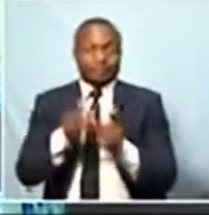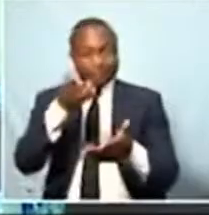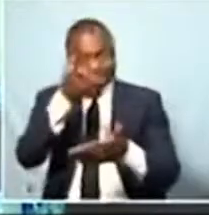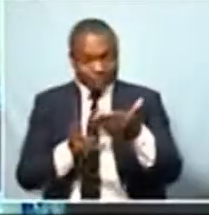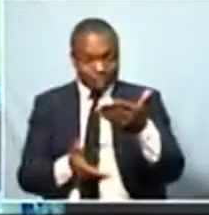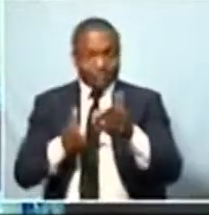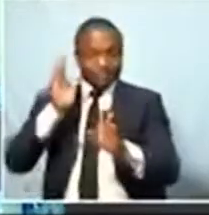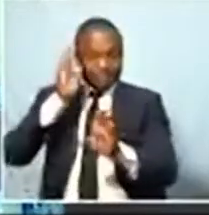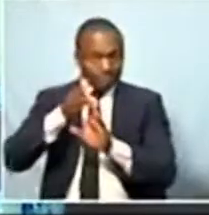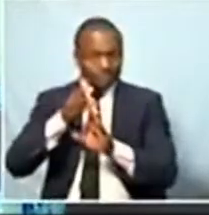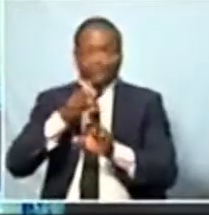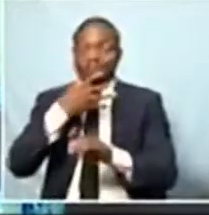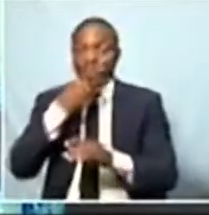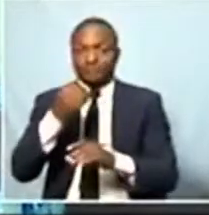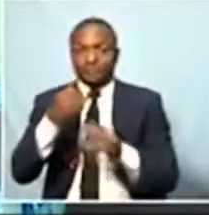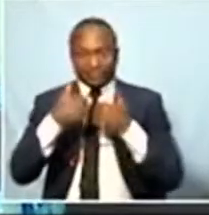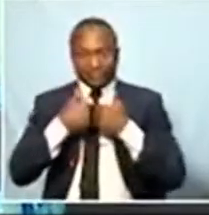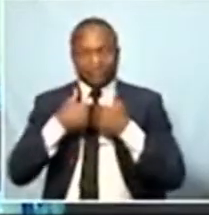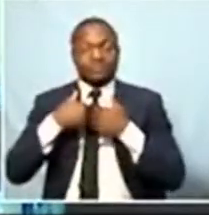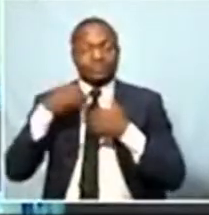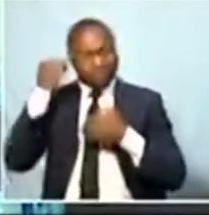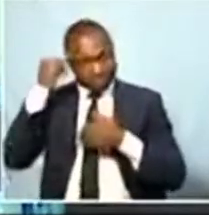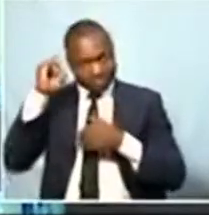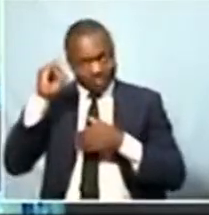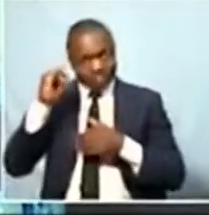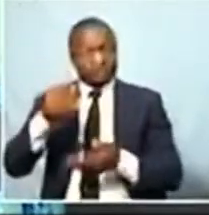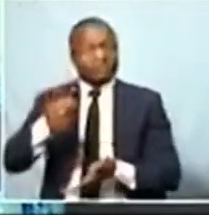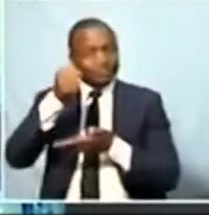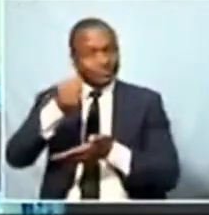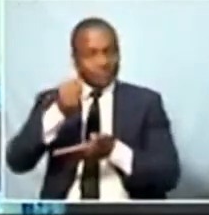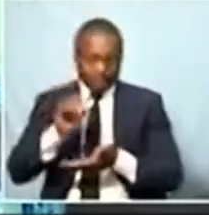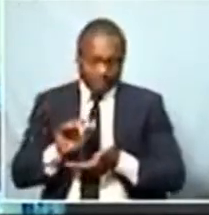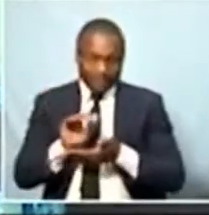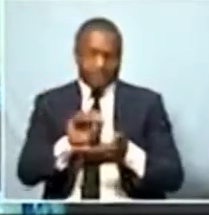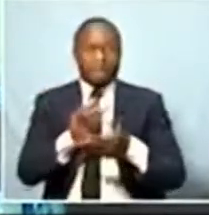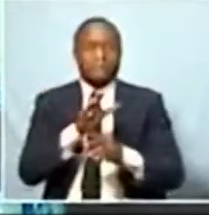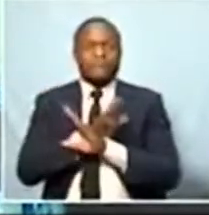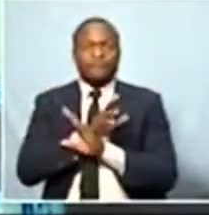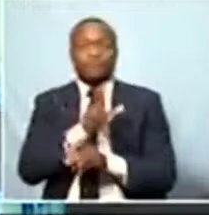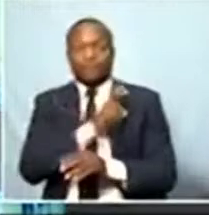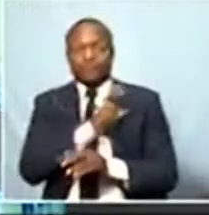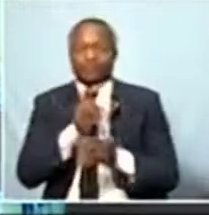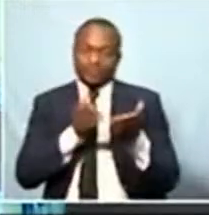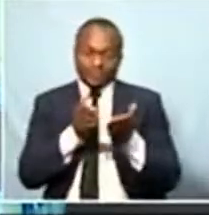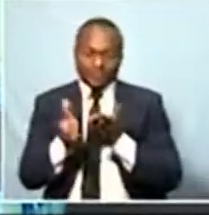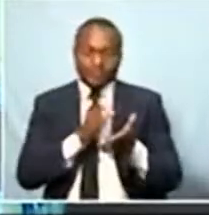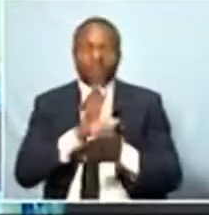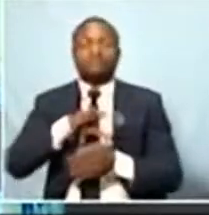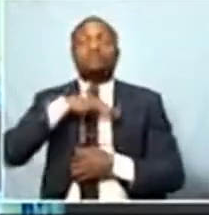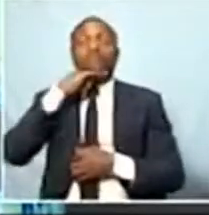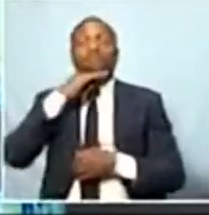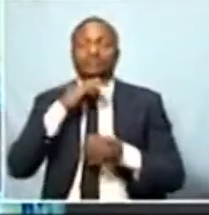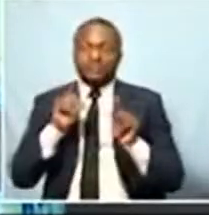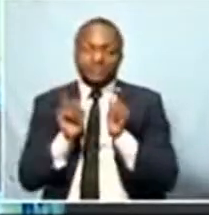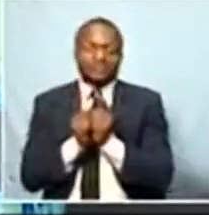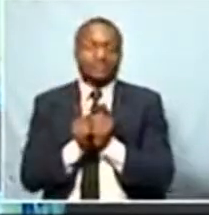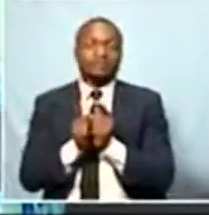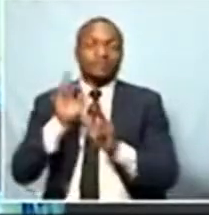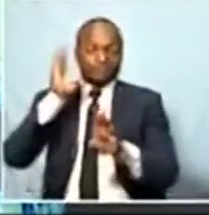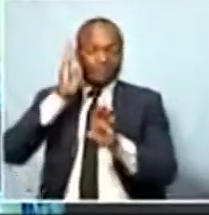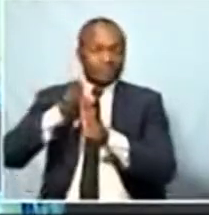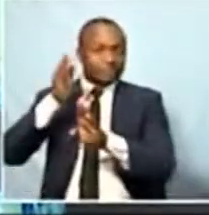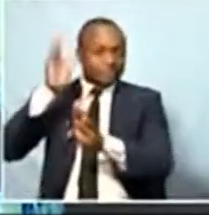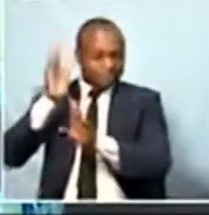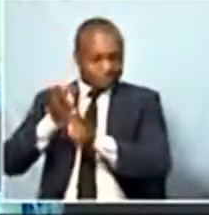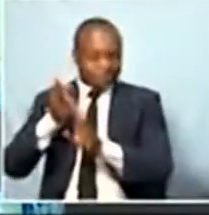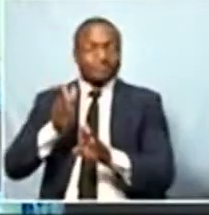The Commission is of the view, honorable members, that the estimated budget allocation for the Zambia Police Service Commission is adequate in meeting its set targets,